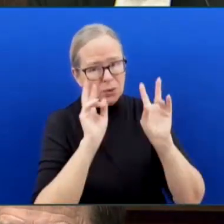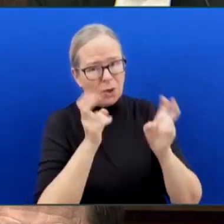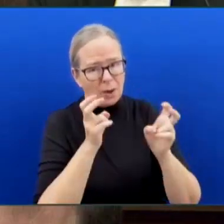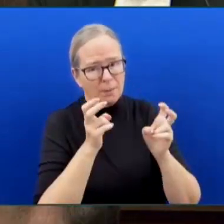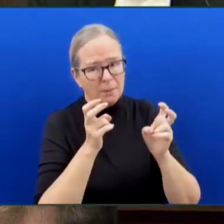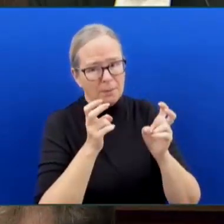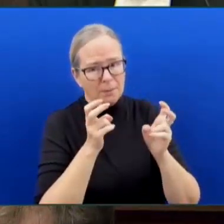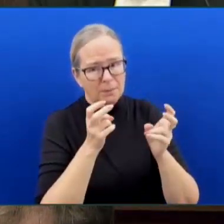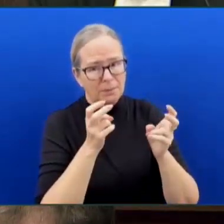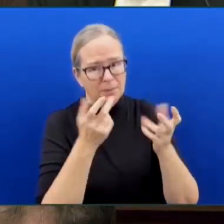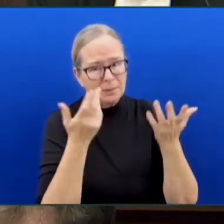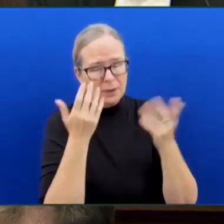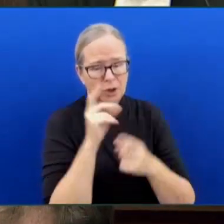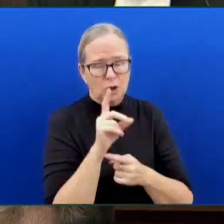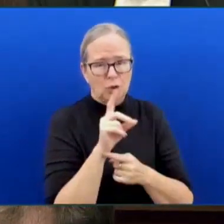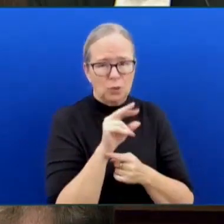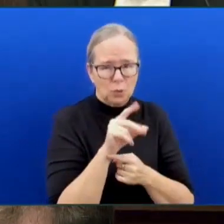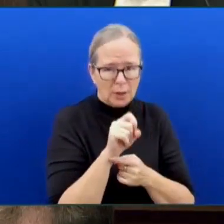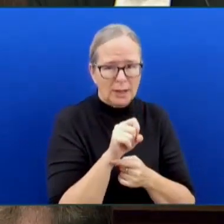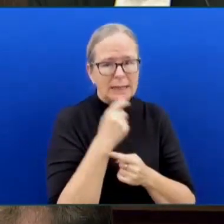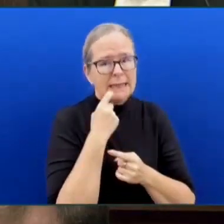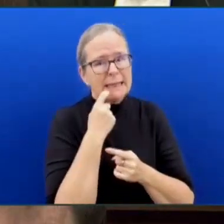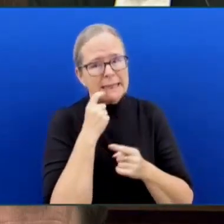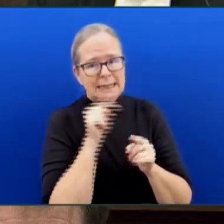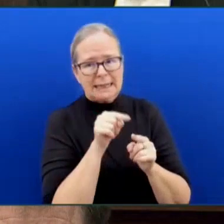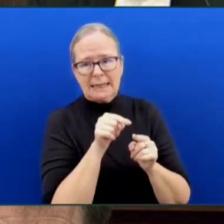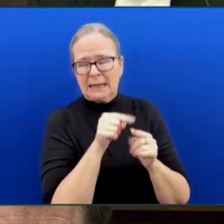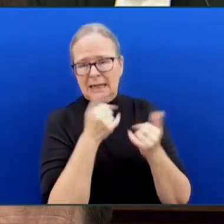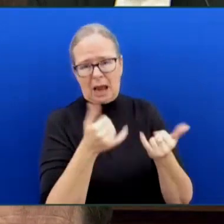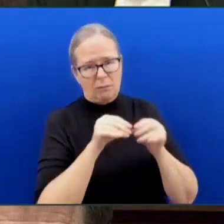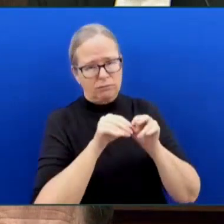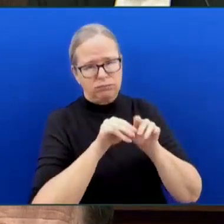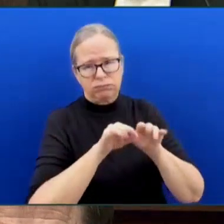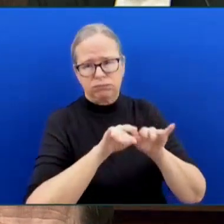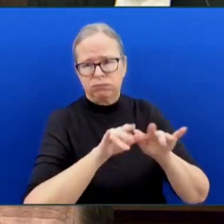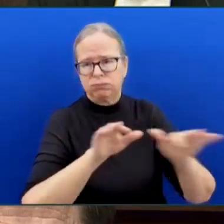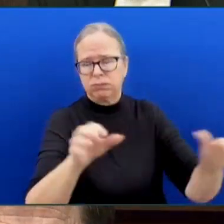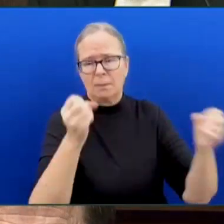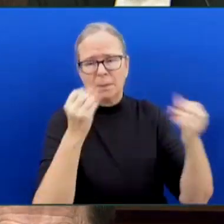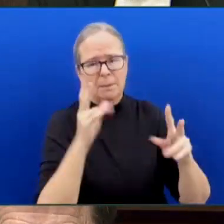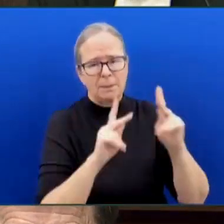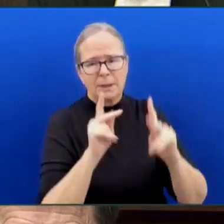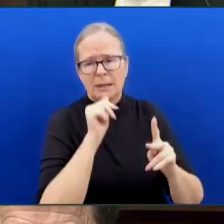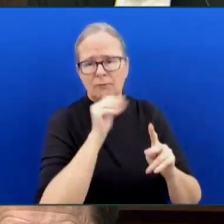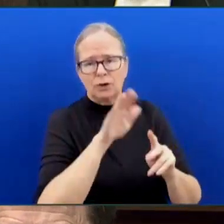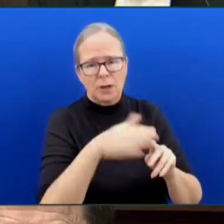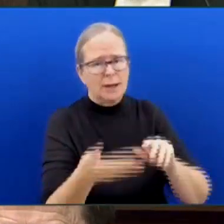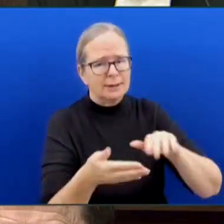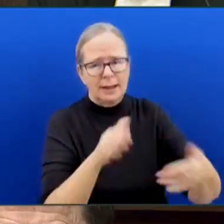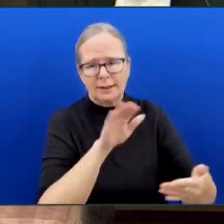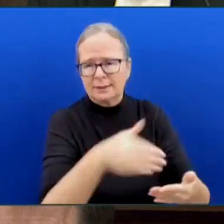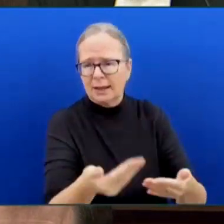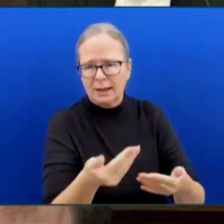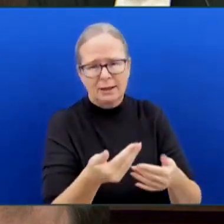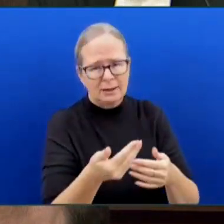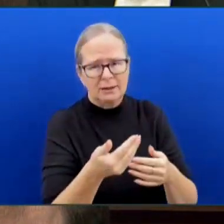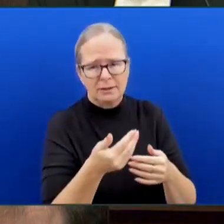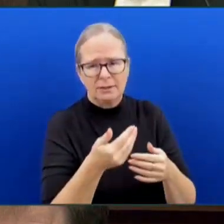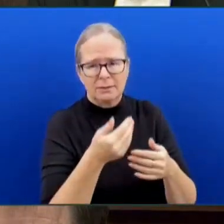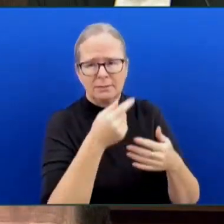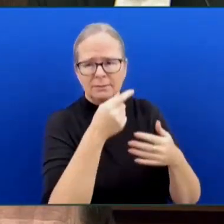would use this issue to make cheap political shots. Members, calm down, calm